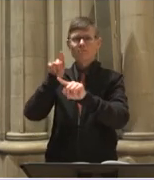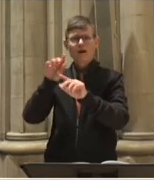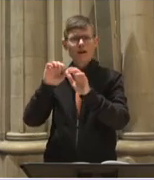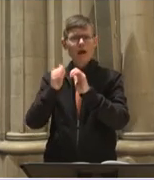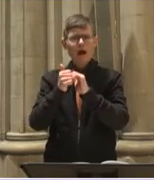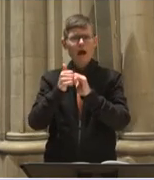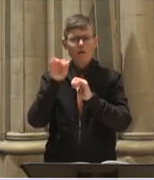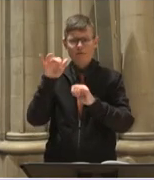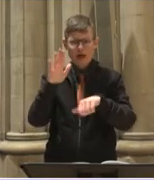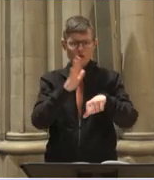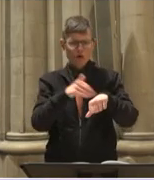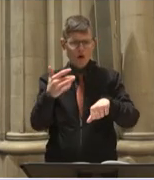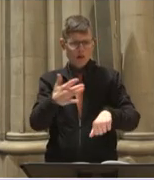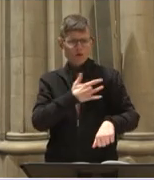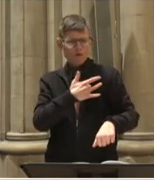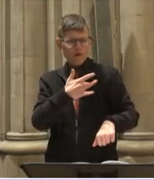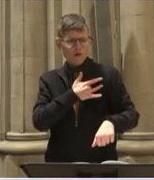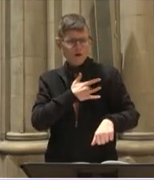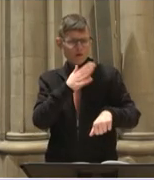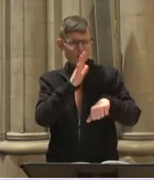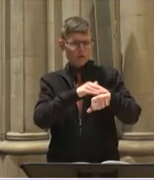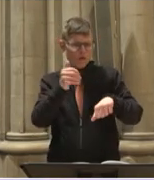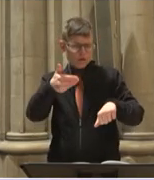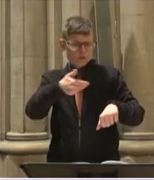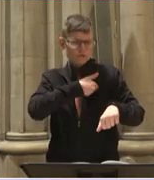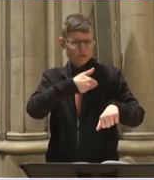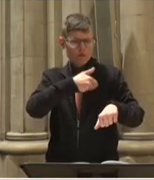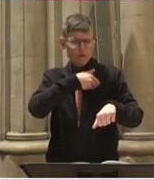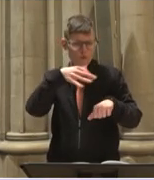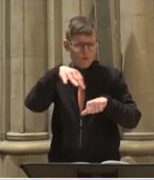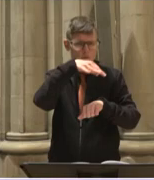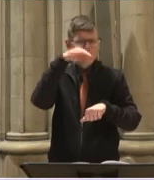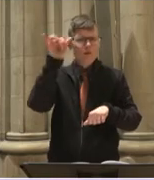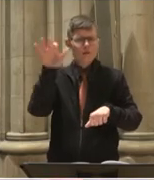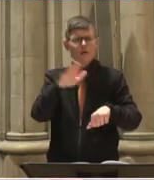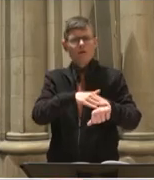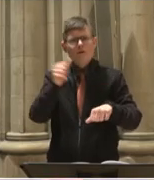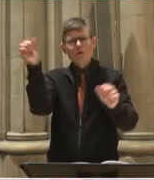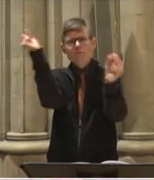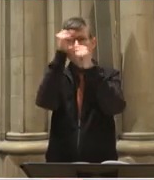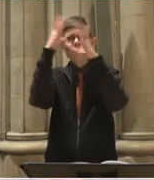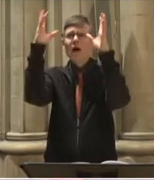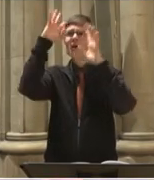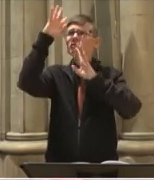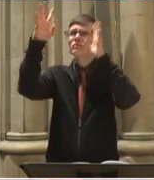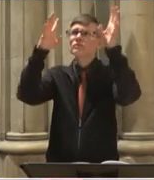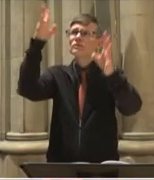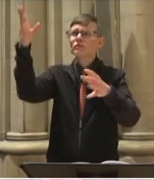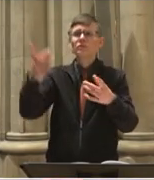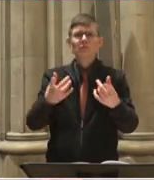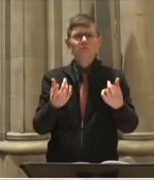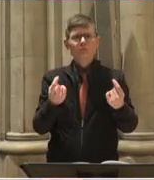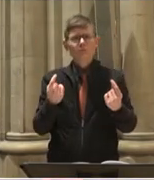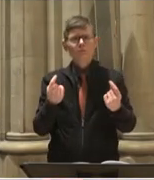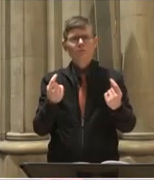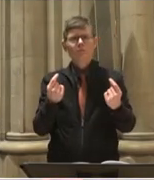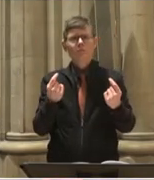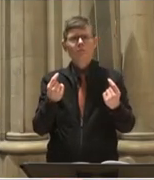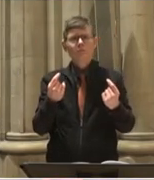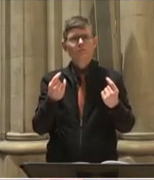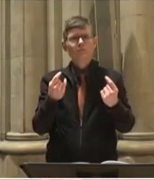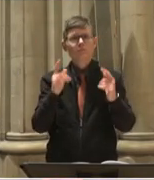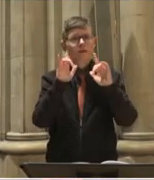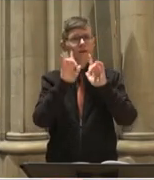to our hearts, to our souls, to our imagination? We, Cathedral